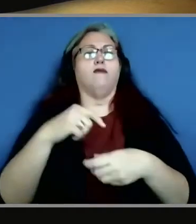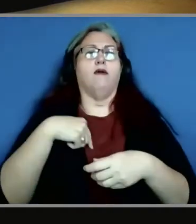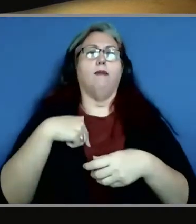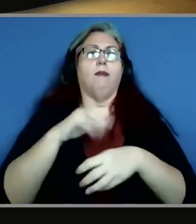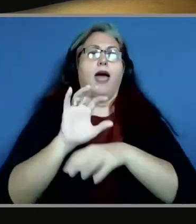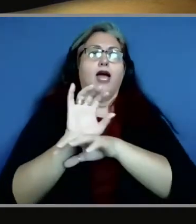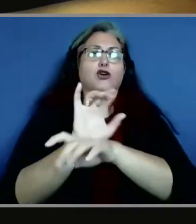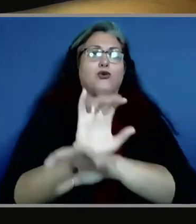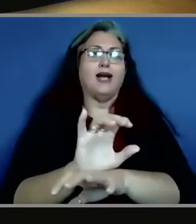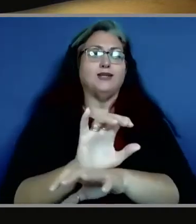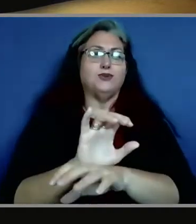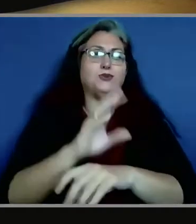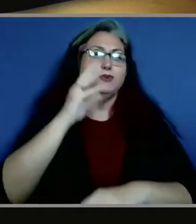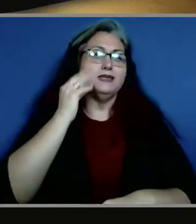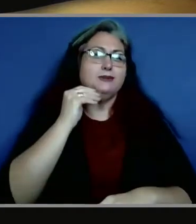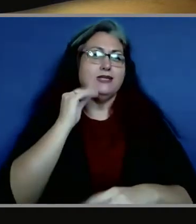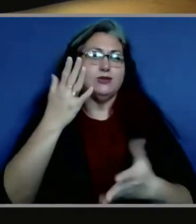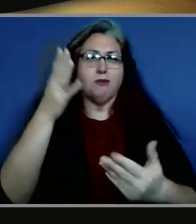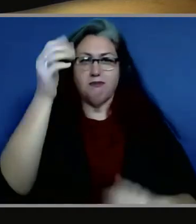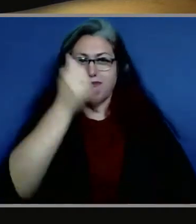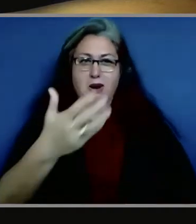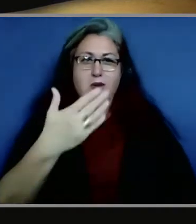beginnings. So aloha. Thank you.